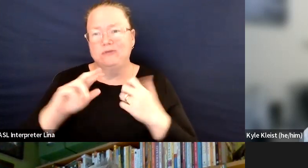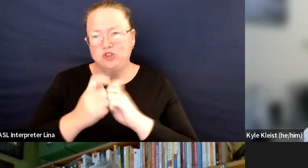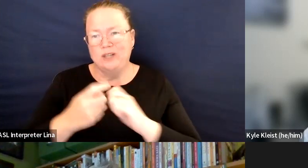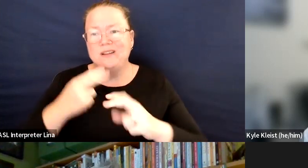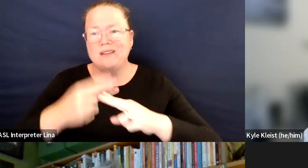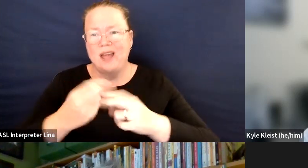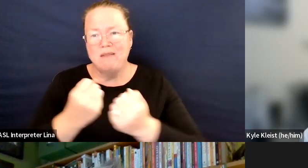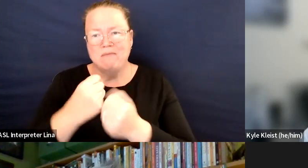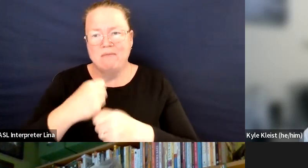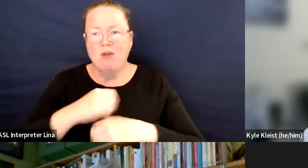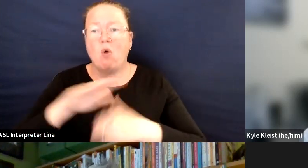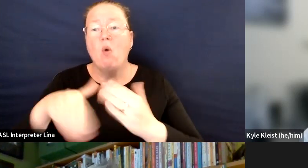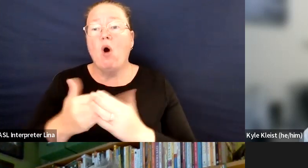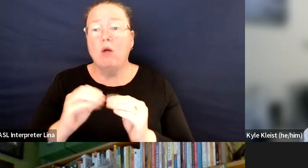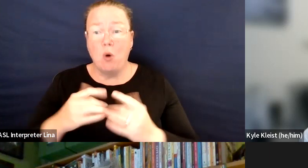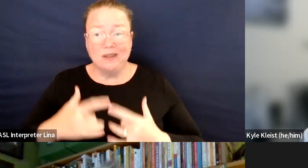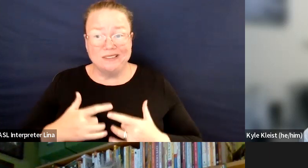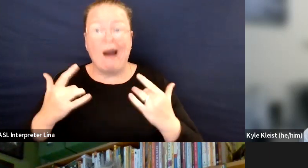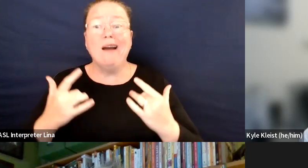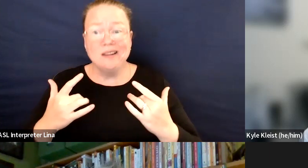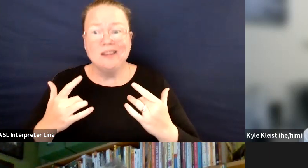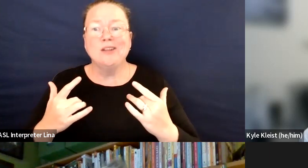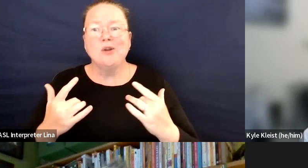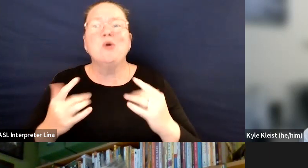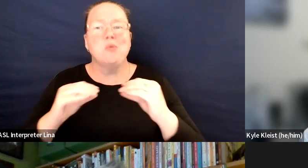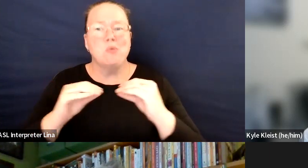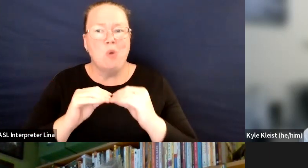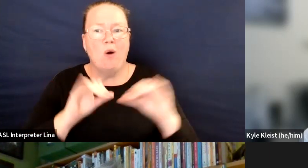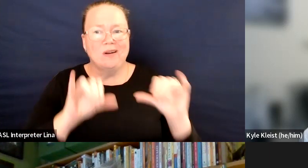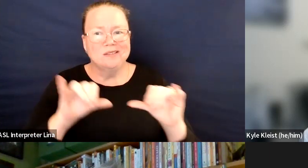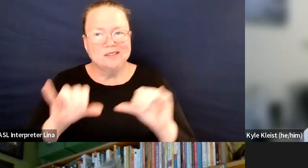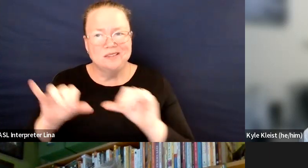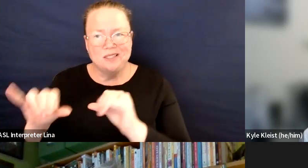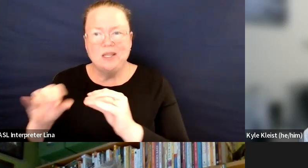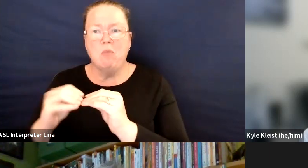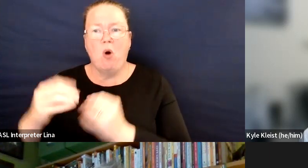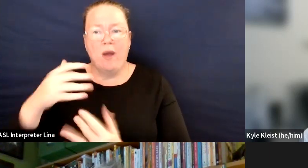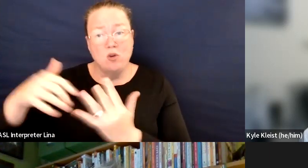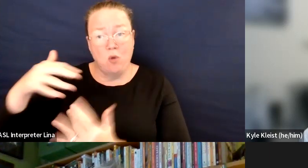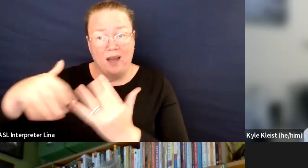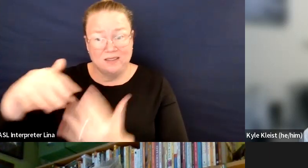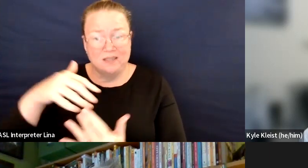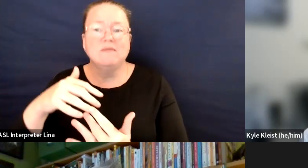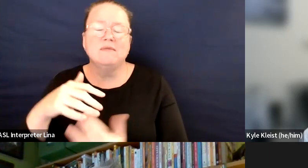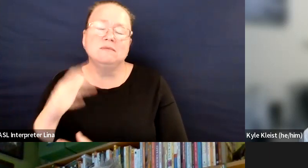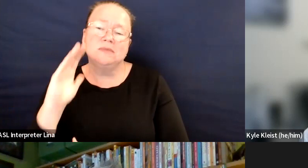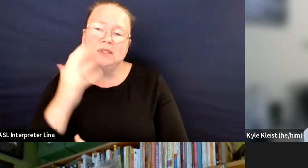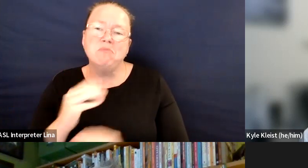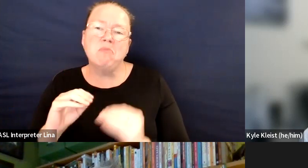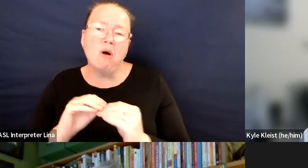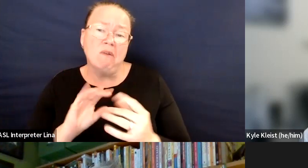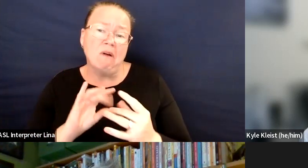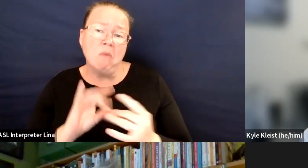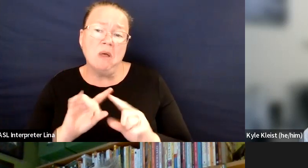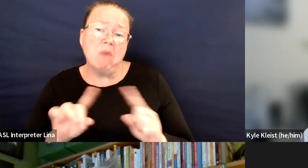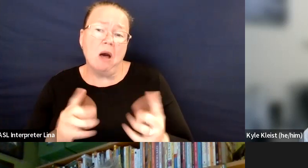make them more exciting and have made them more consistent and interactive. Seems more of a comment, but